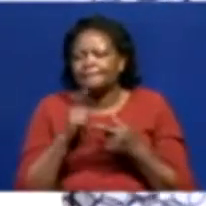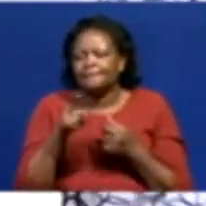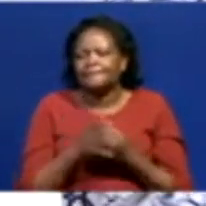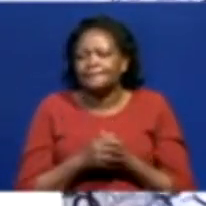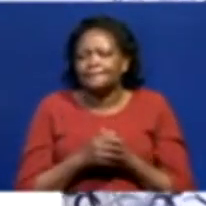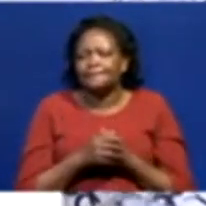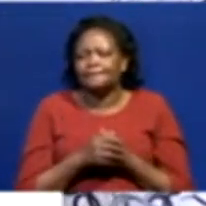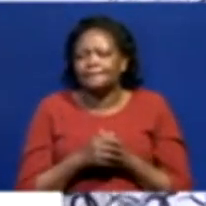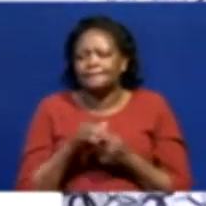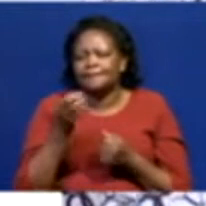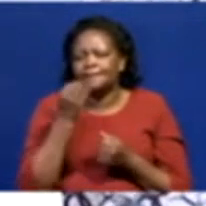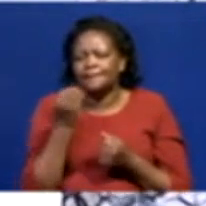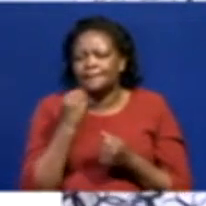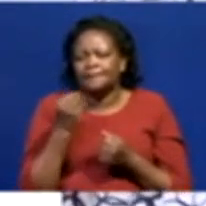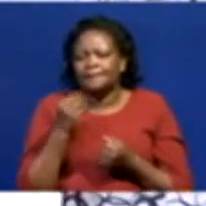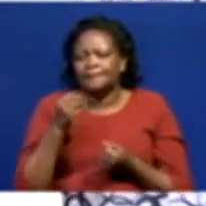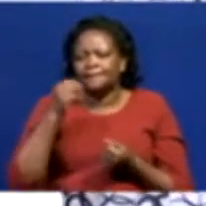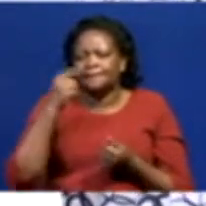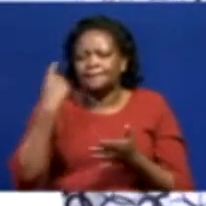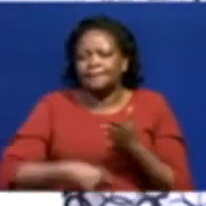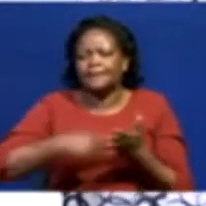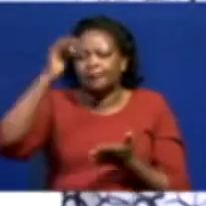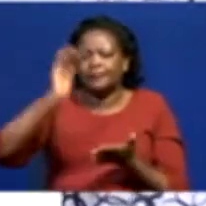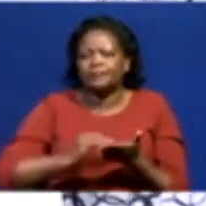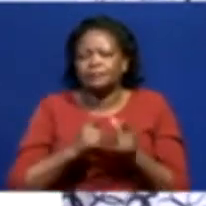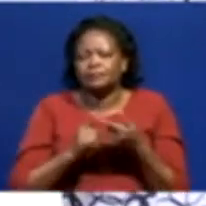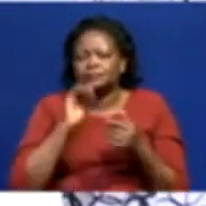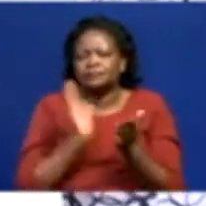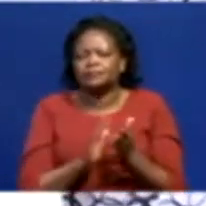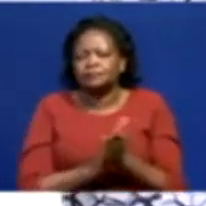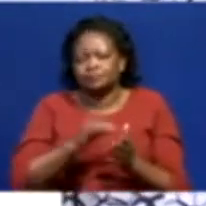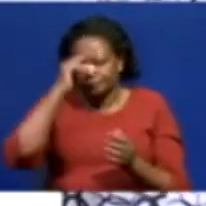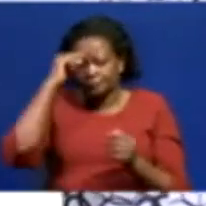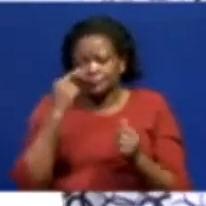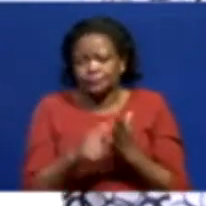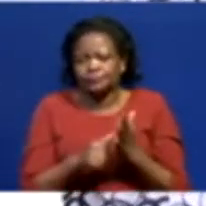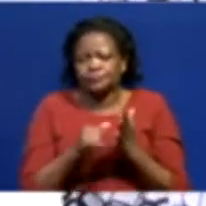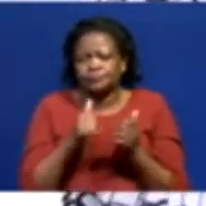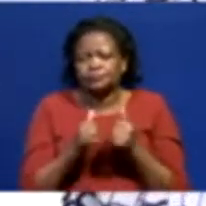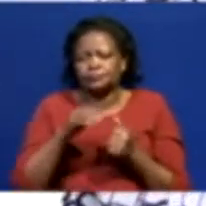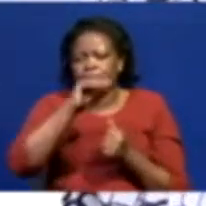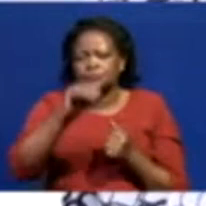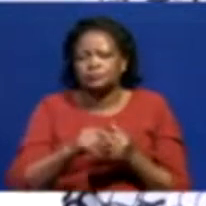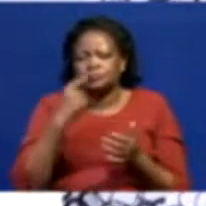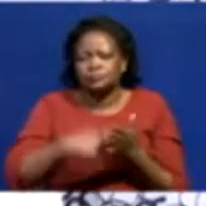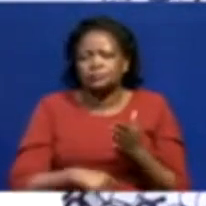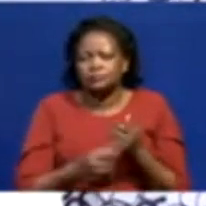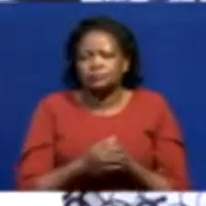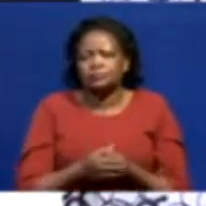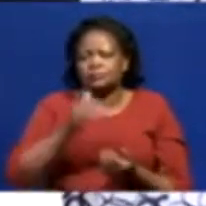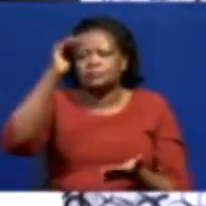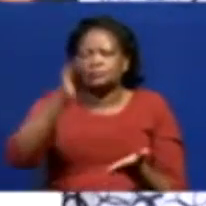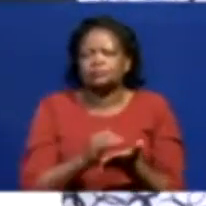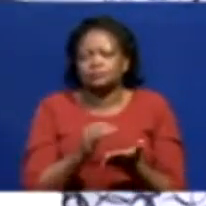good year for food prices to come down. So that we commend government. The only problem we have now is that fertilizer prices internationally have come down to